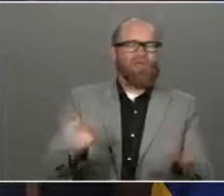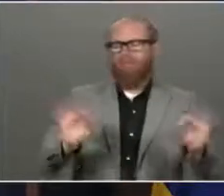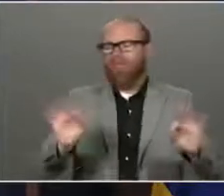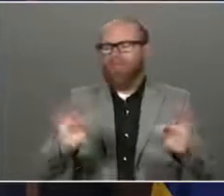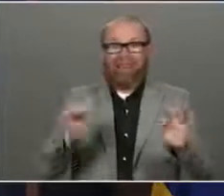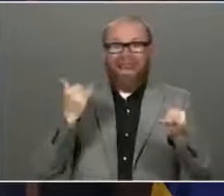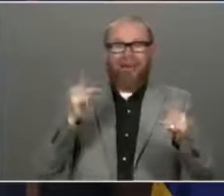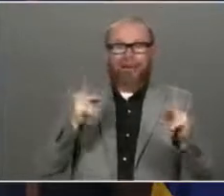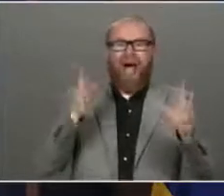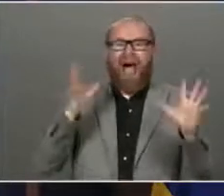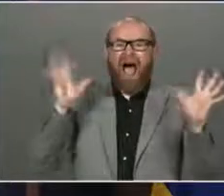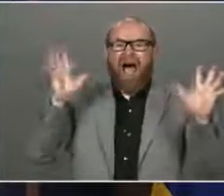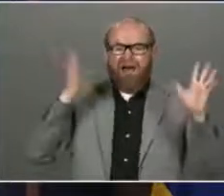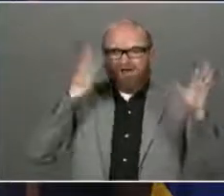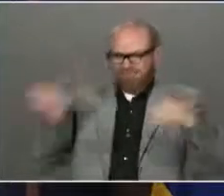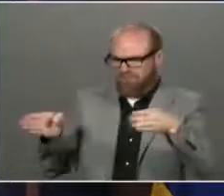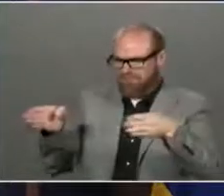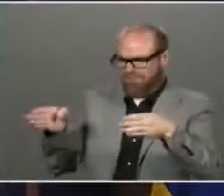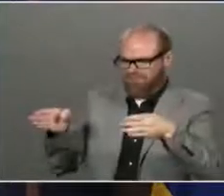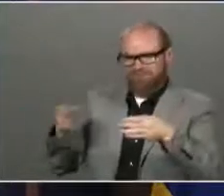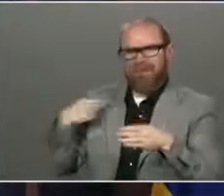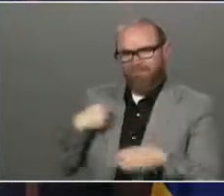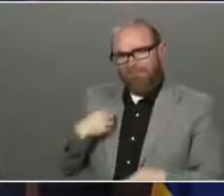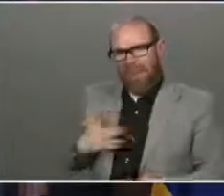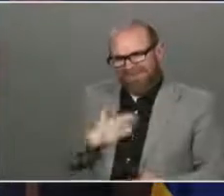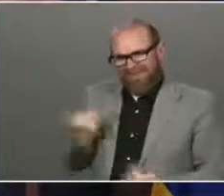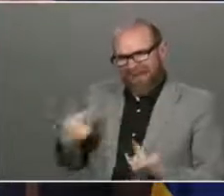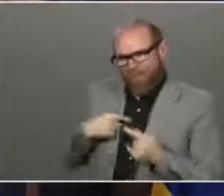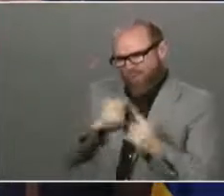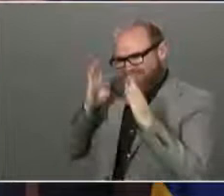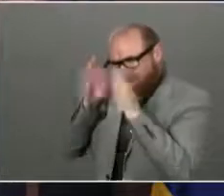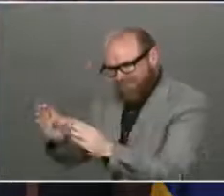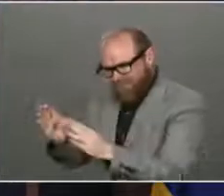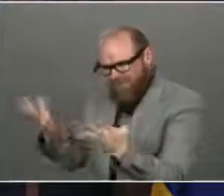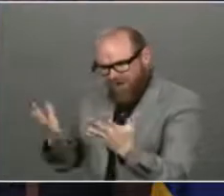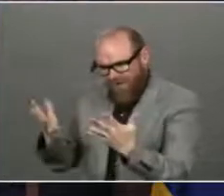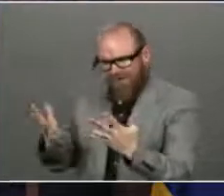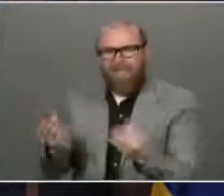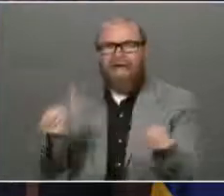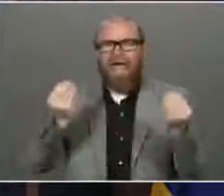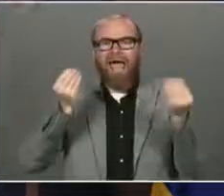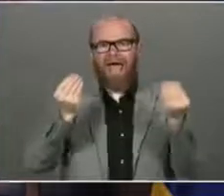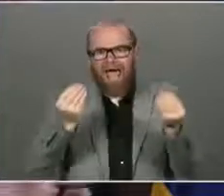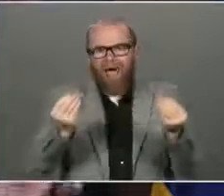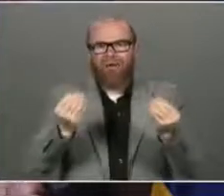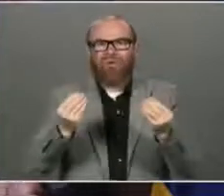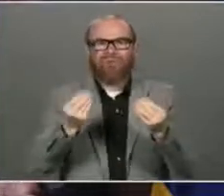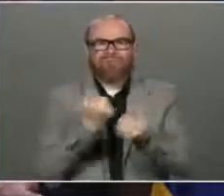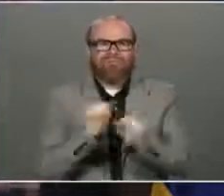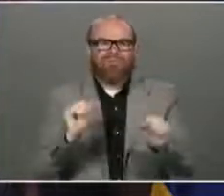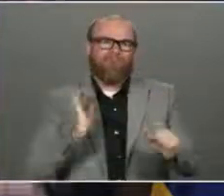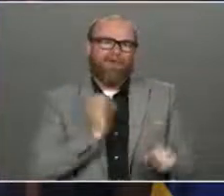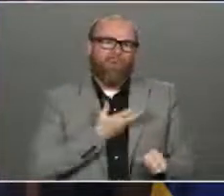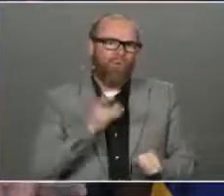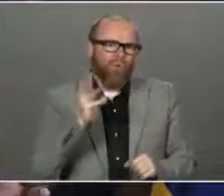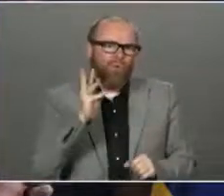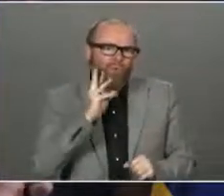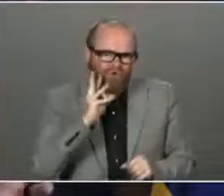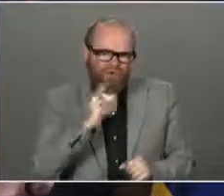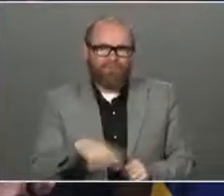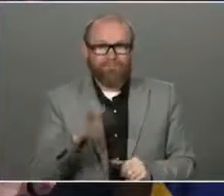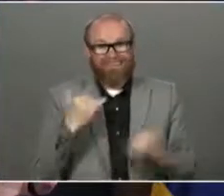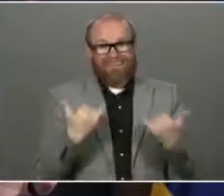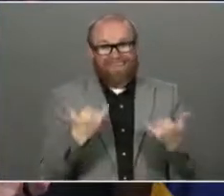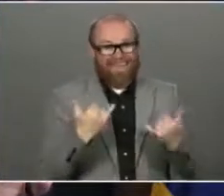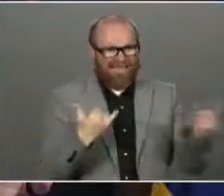But I'm so glad that we got here to where not just legislature and leadership in the state is